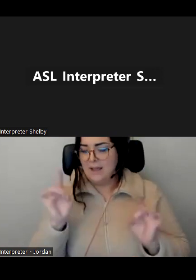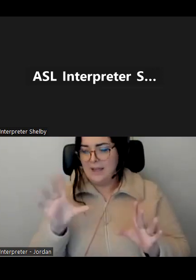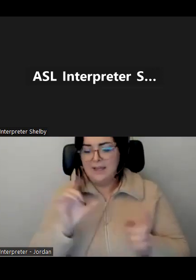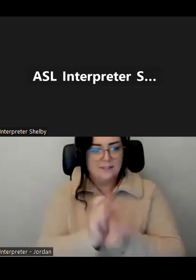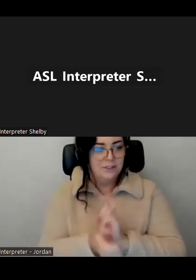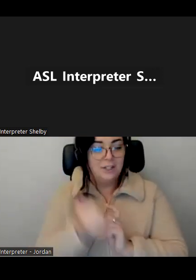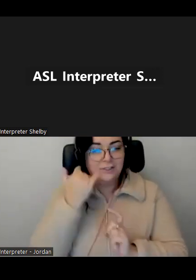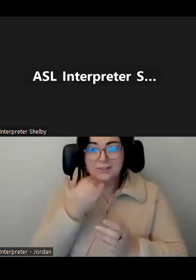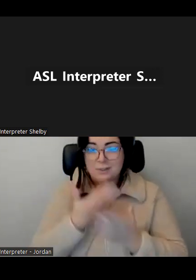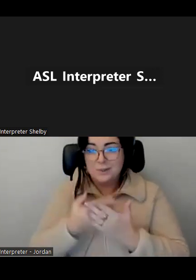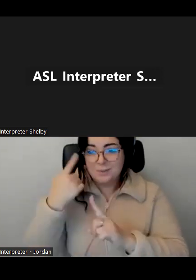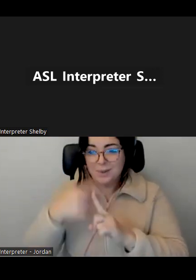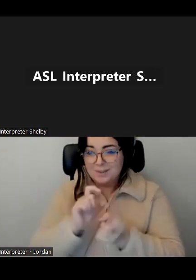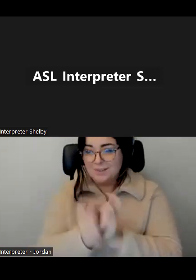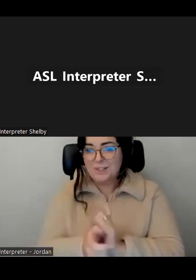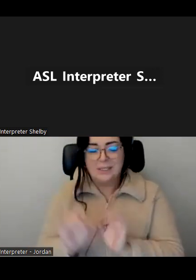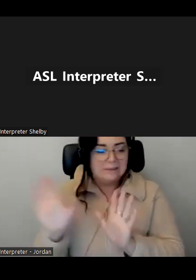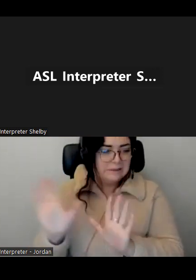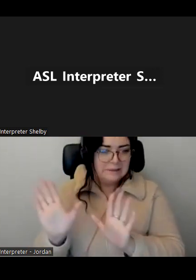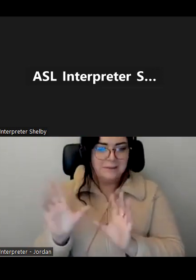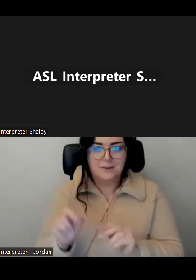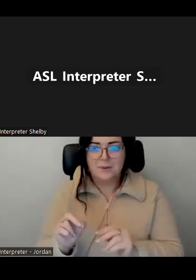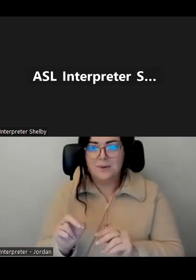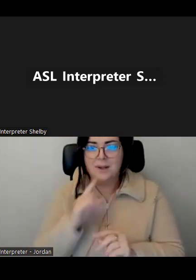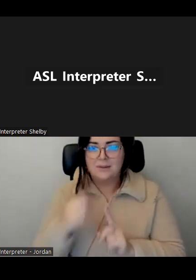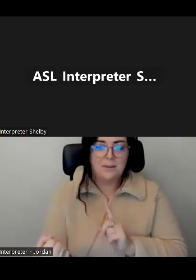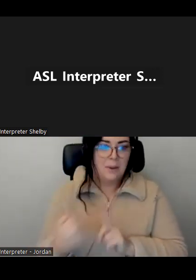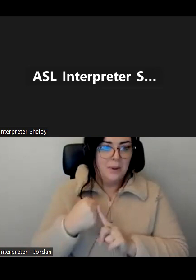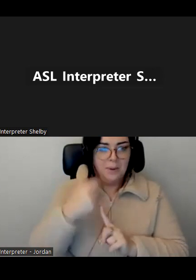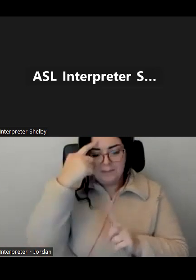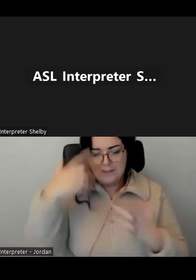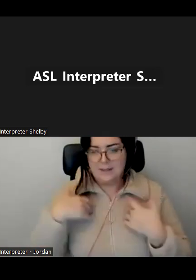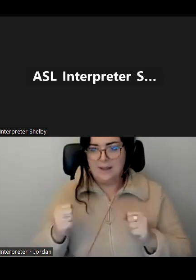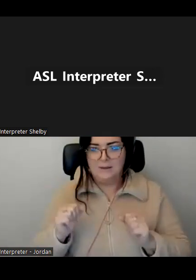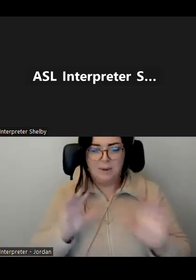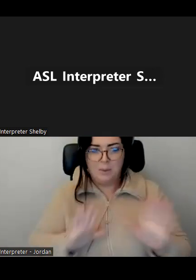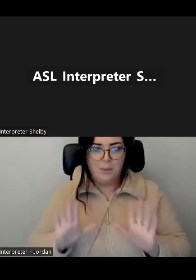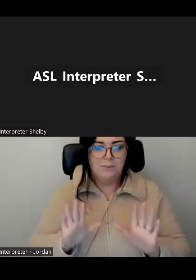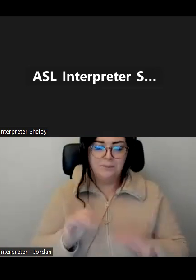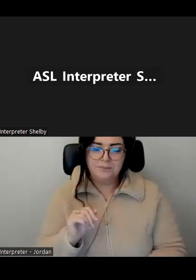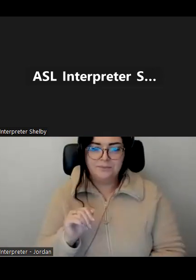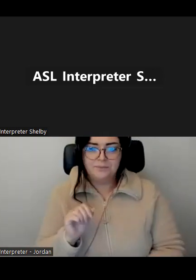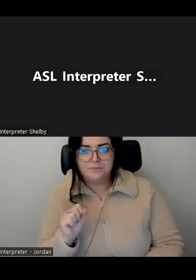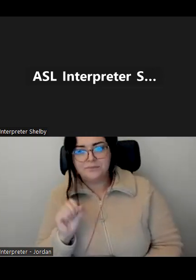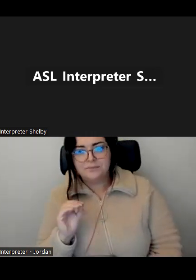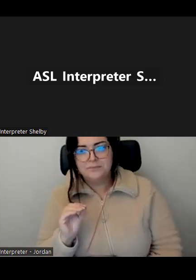positive change, tends to impact my mental health just a little bit, right?